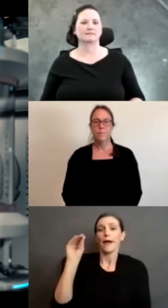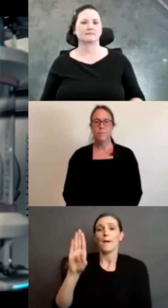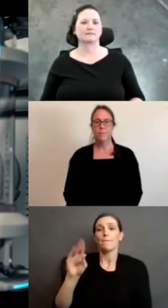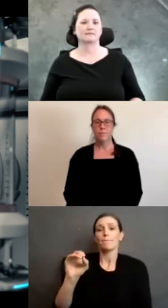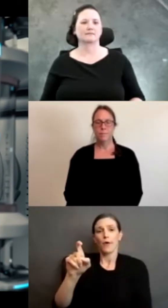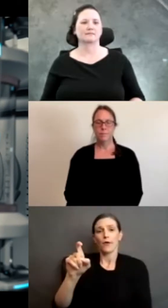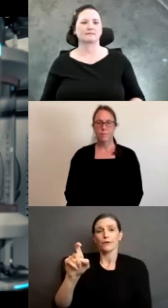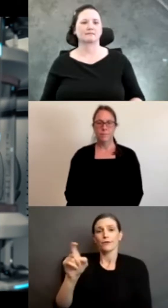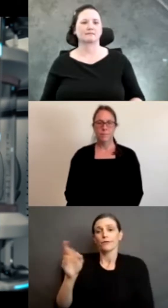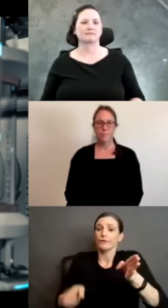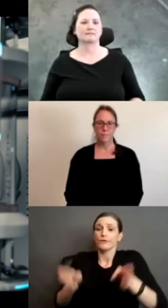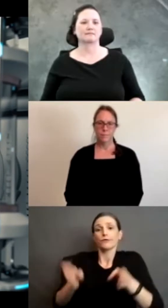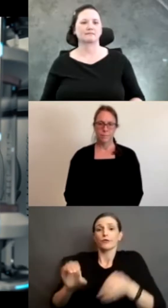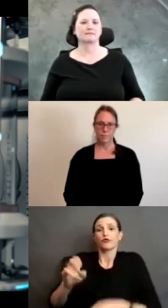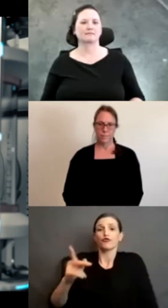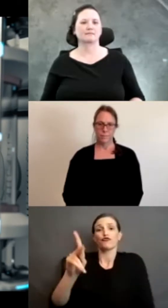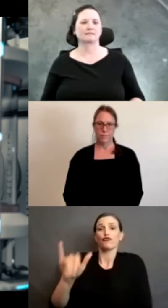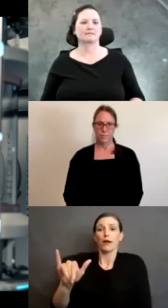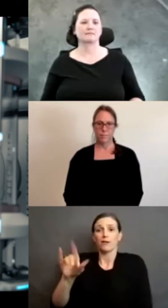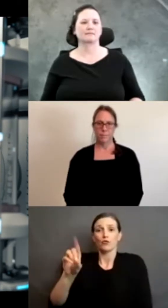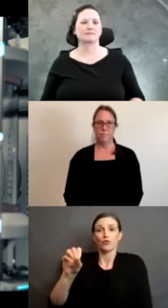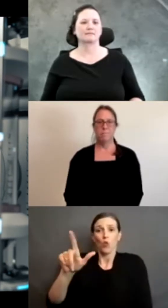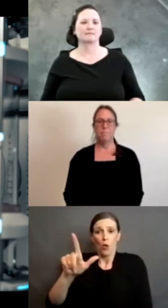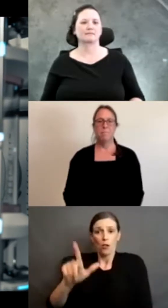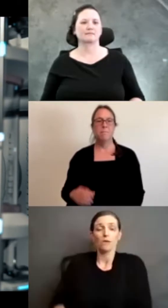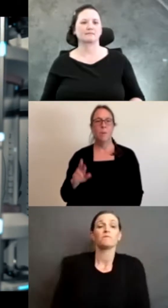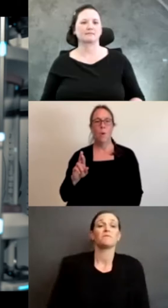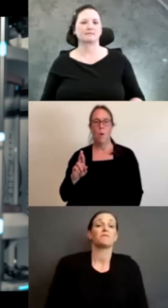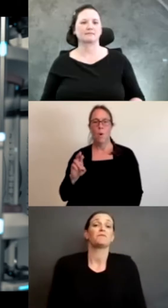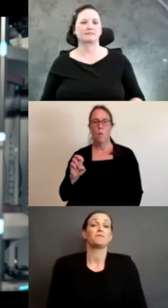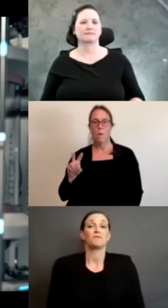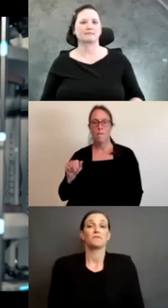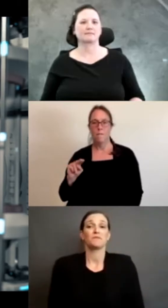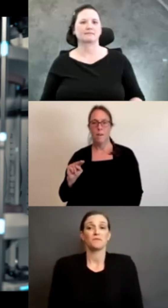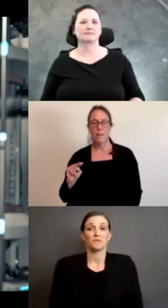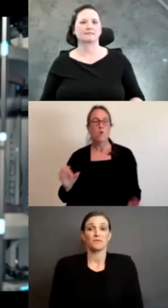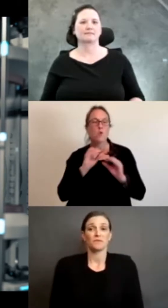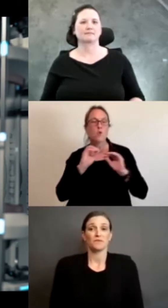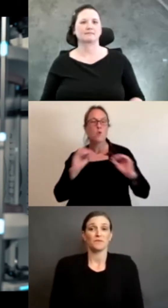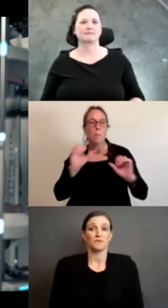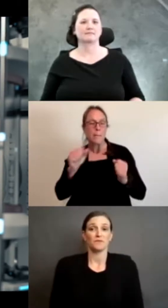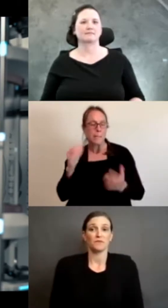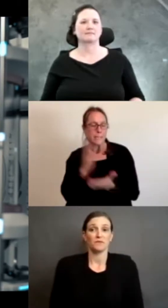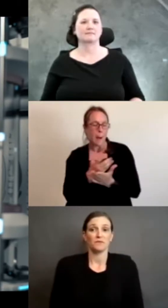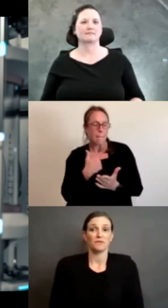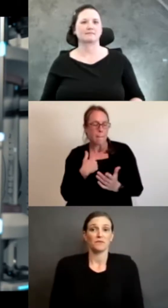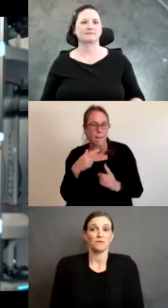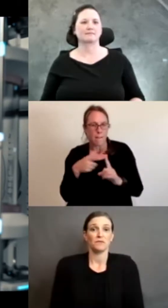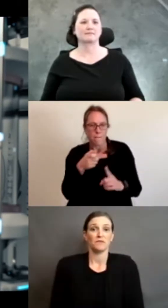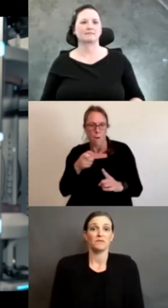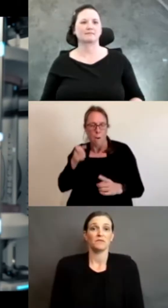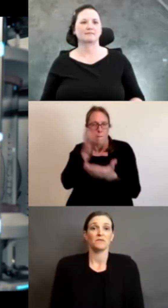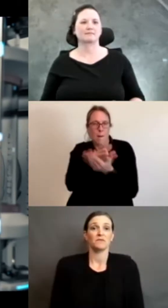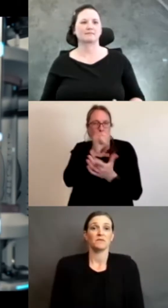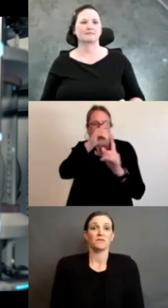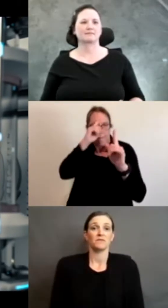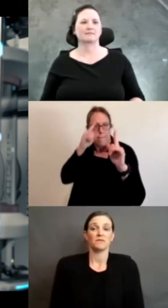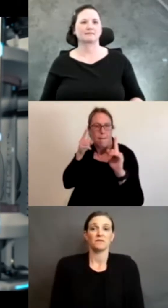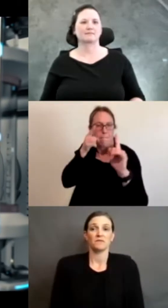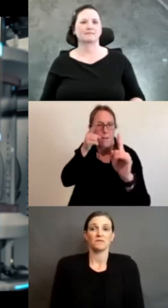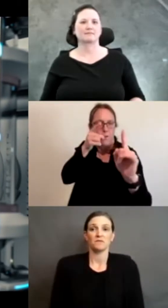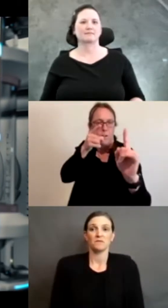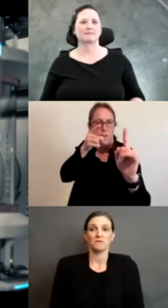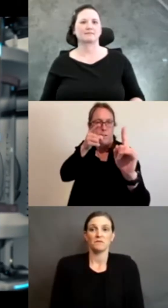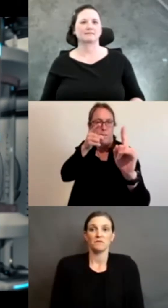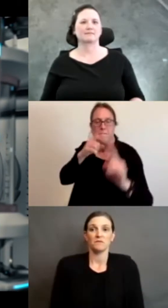doll inside. And no one can stop me from stopping them. Not Bill Beatty,